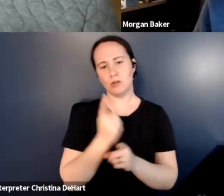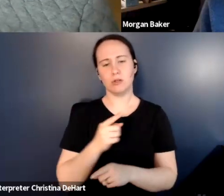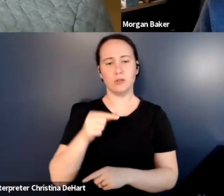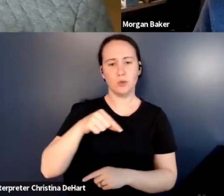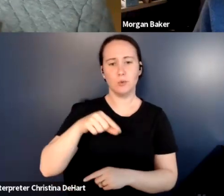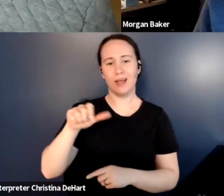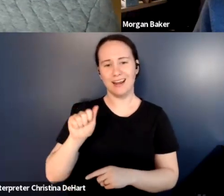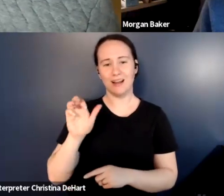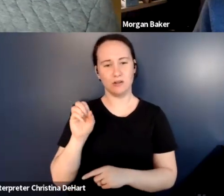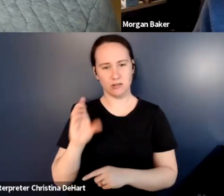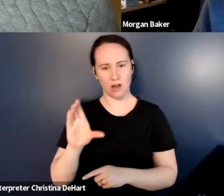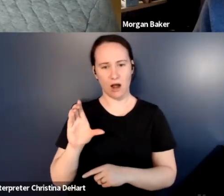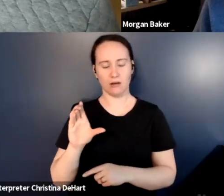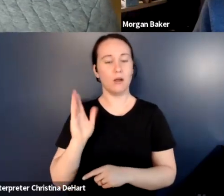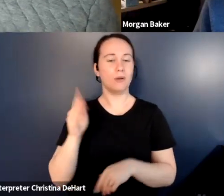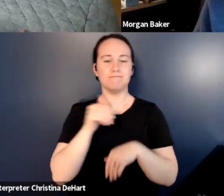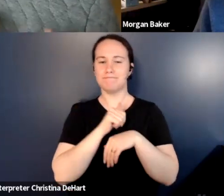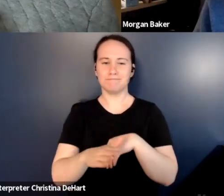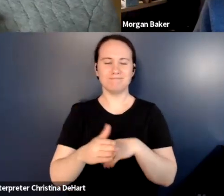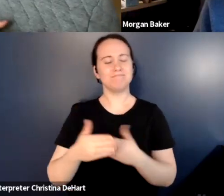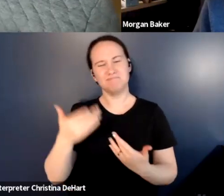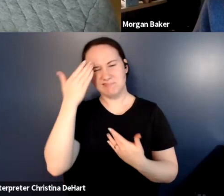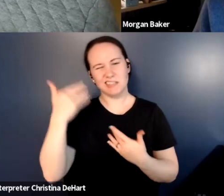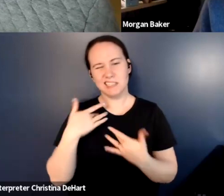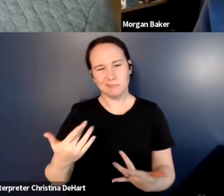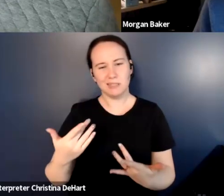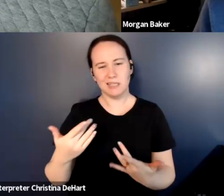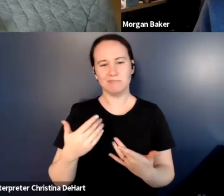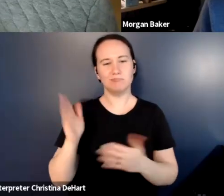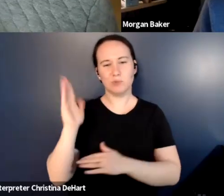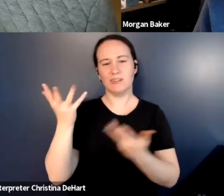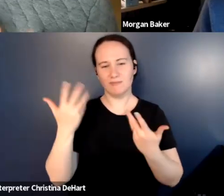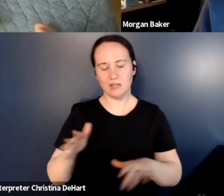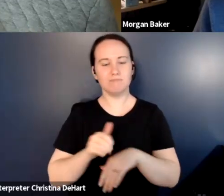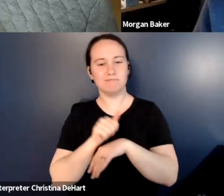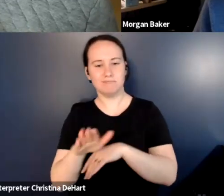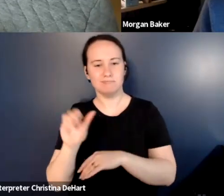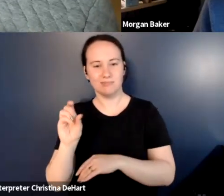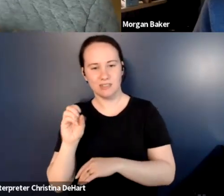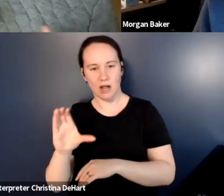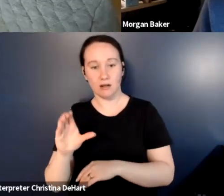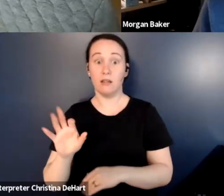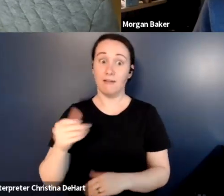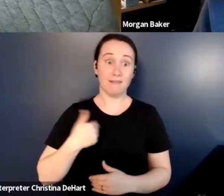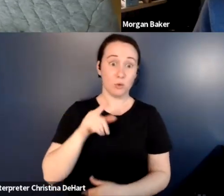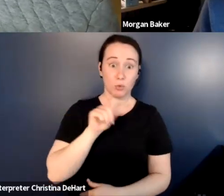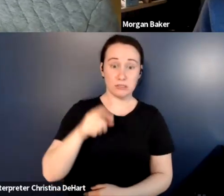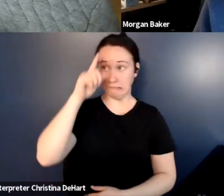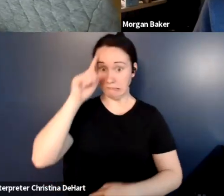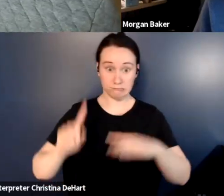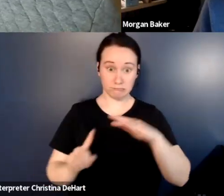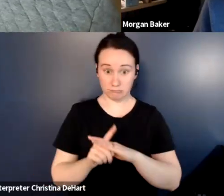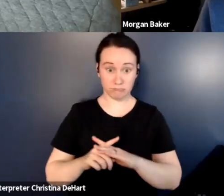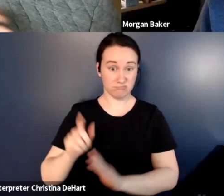usually send along after each of these update presentations. So fear not, if you have a question or if you think of a question